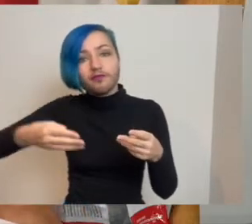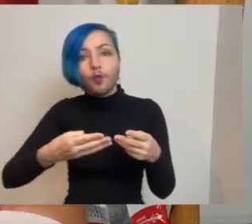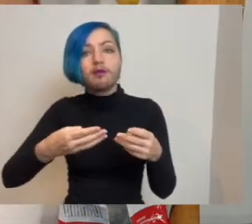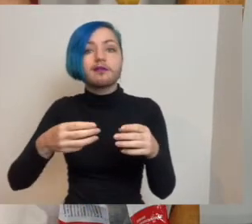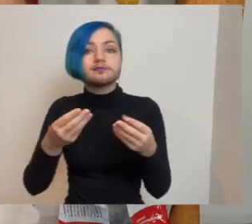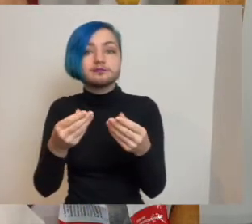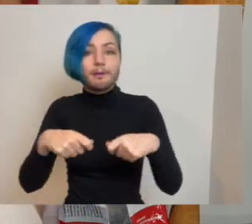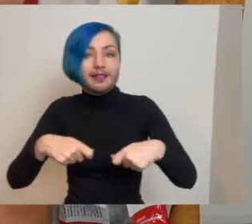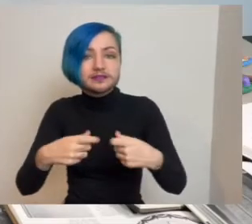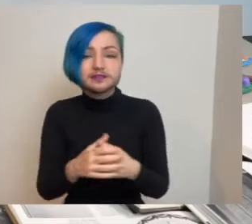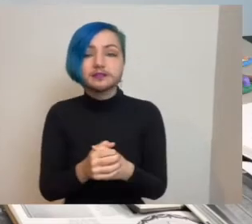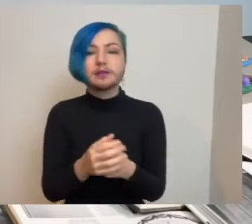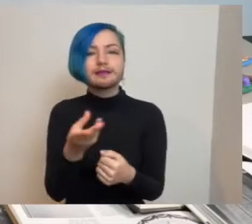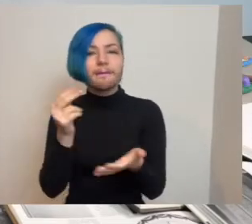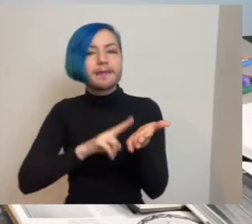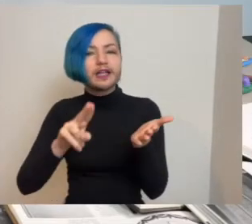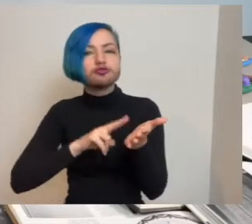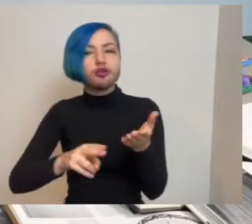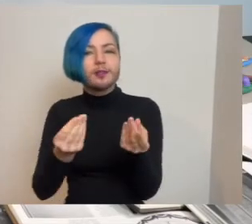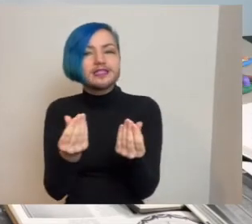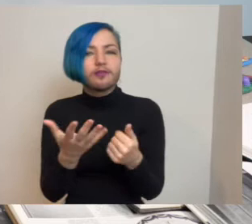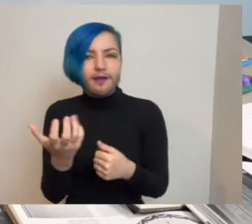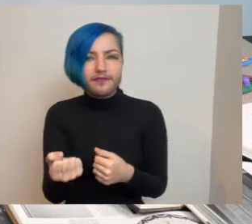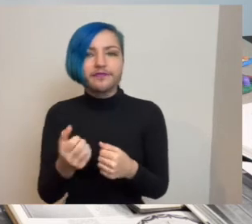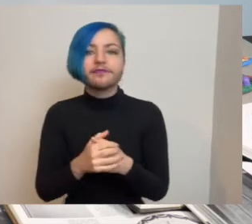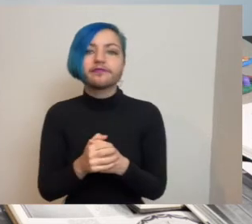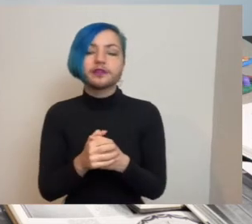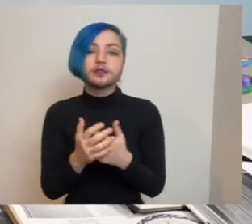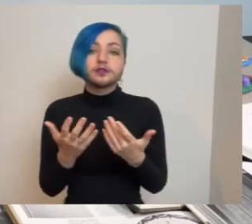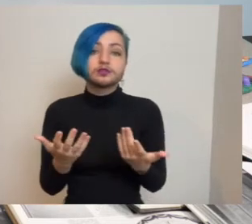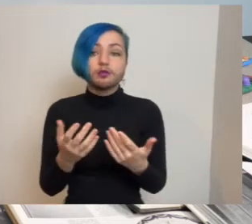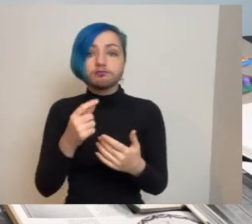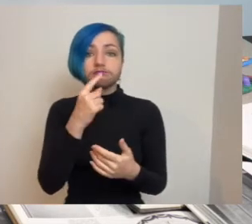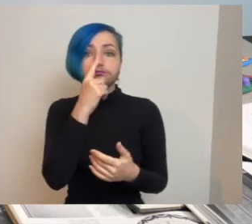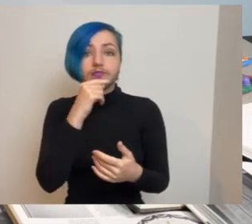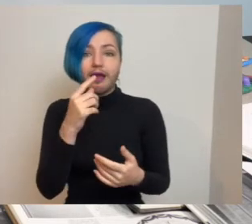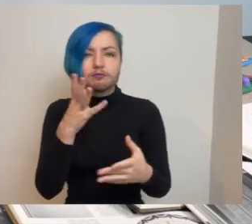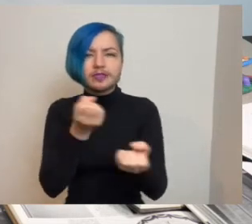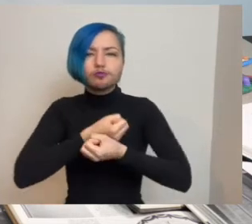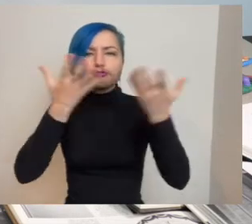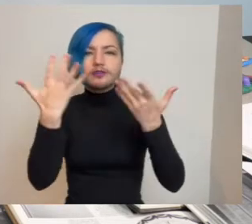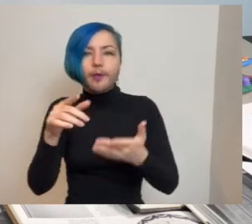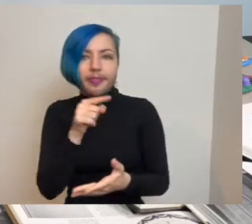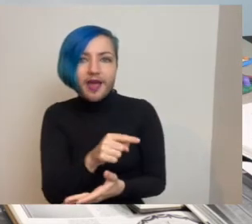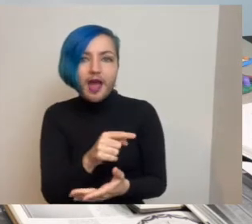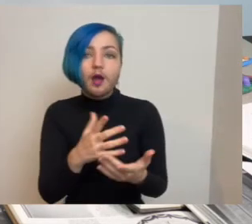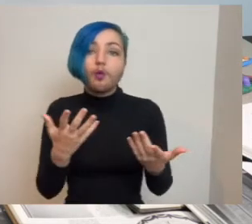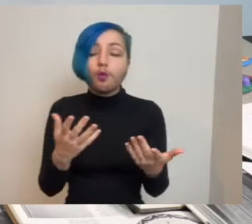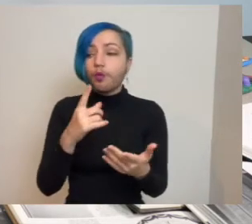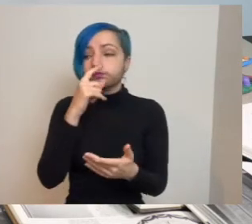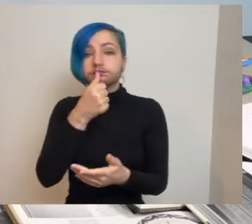kind of organic materials, which again we could draw from, we could use to